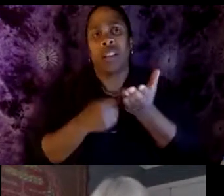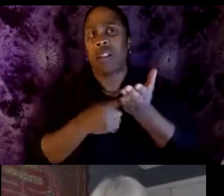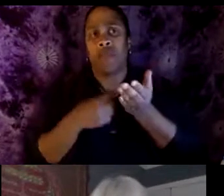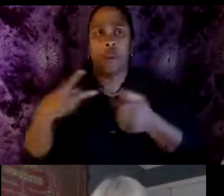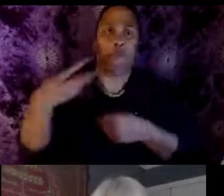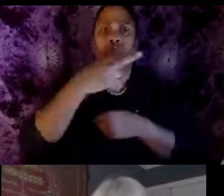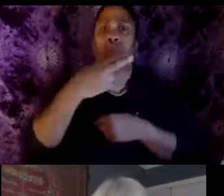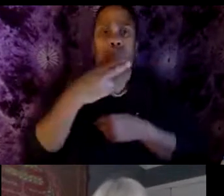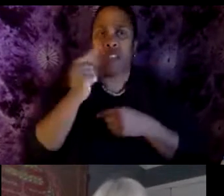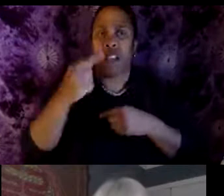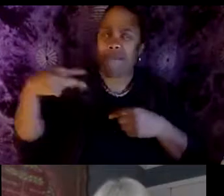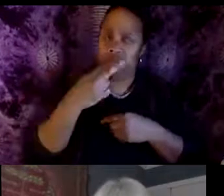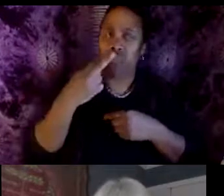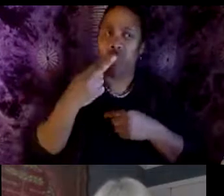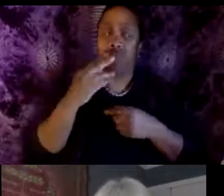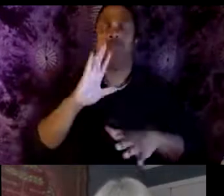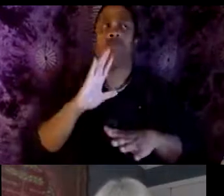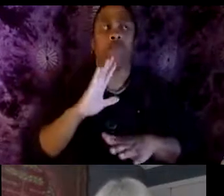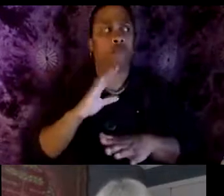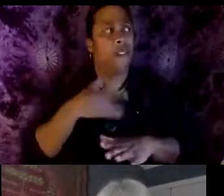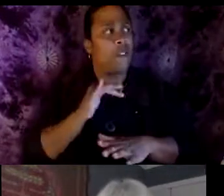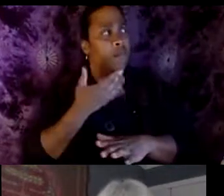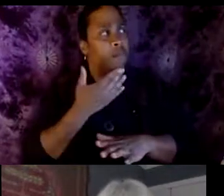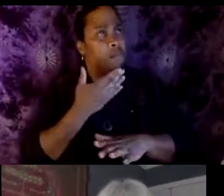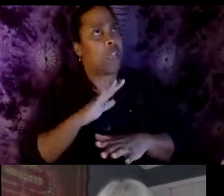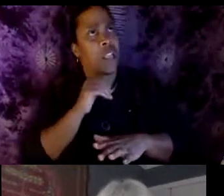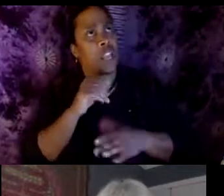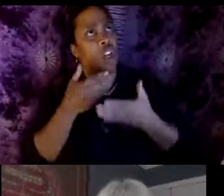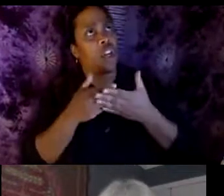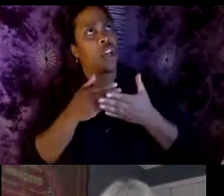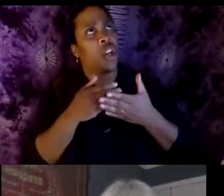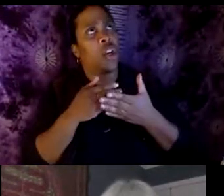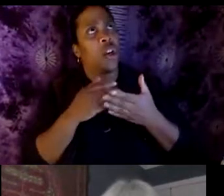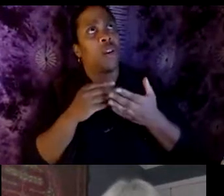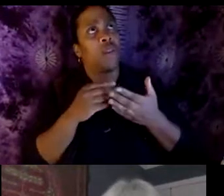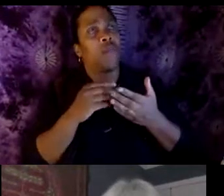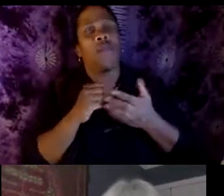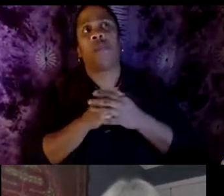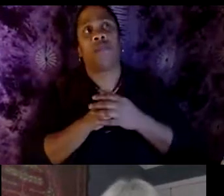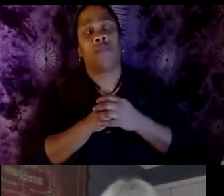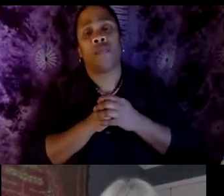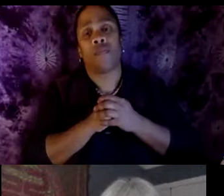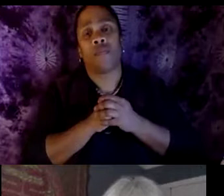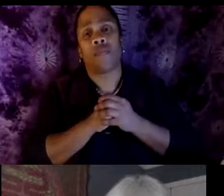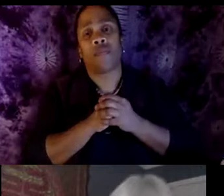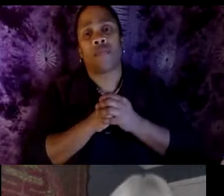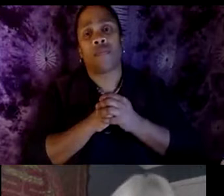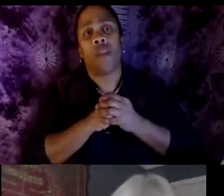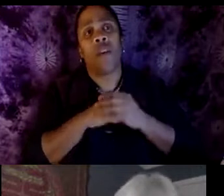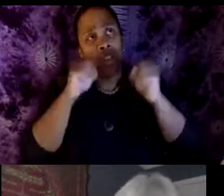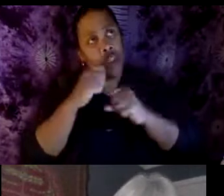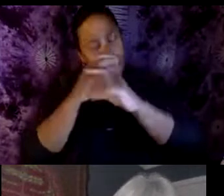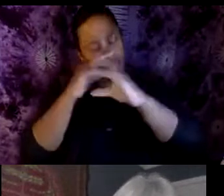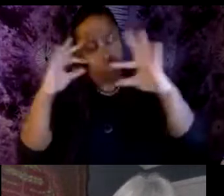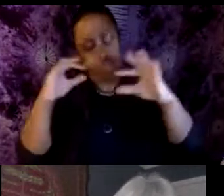jarring, and or if this is somebody that you have to have some sort of connection with throughout your life because you share children or